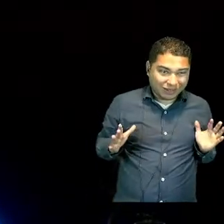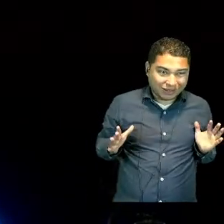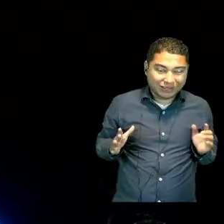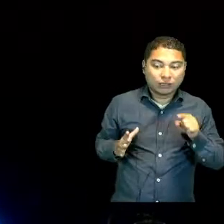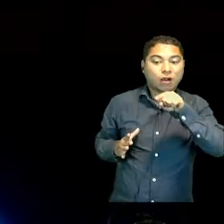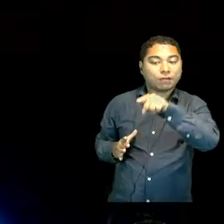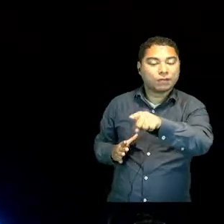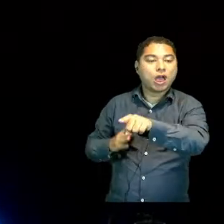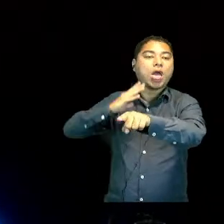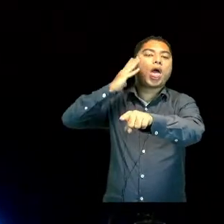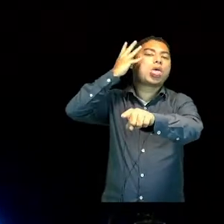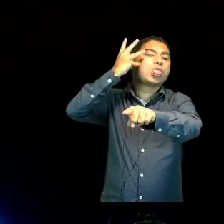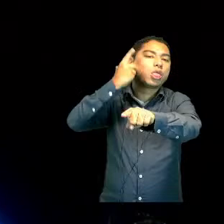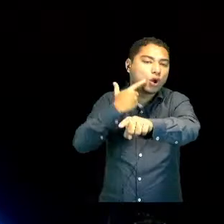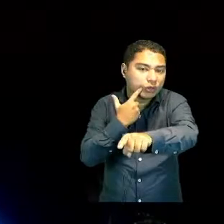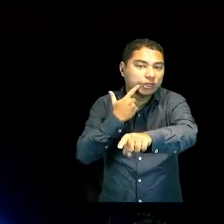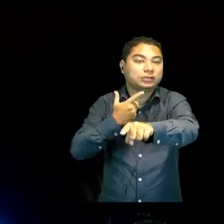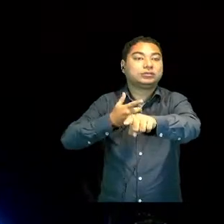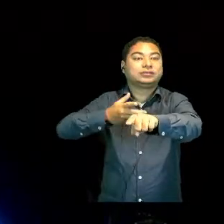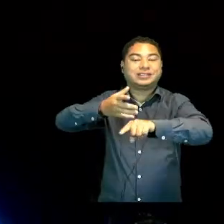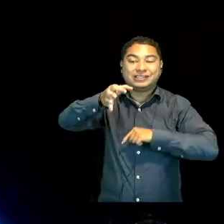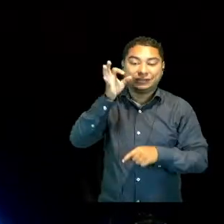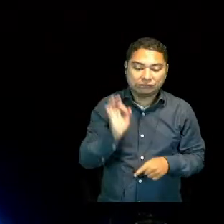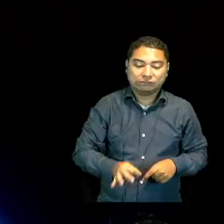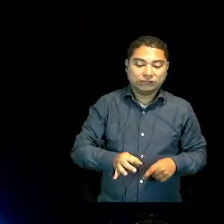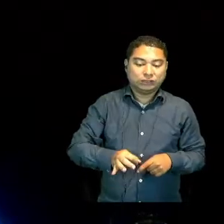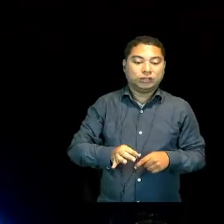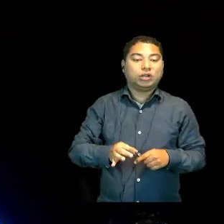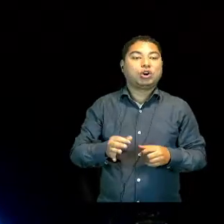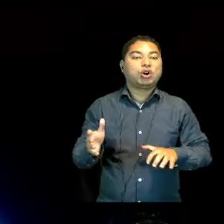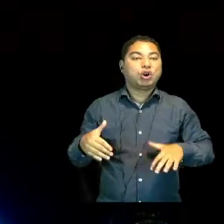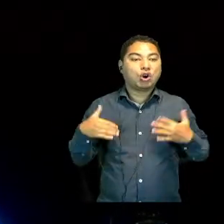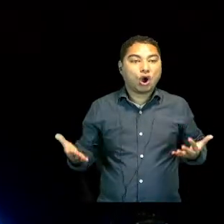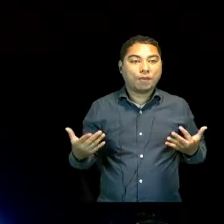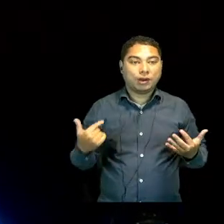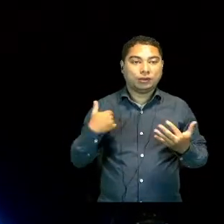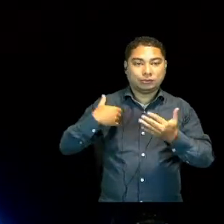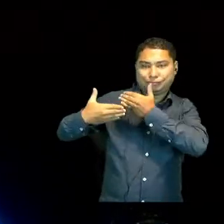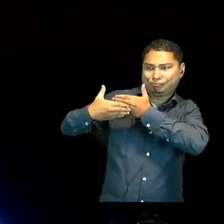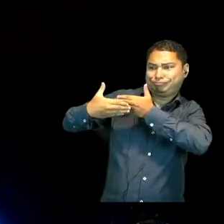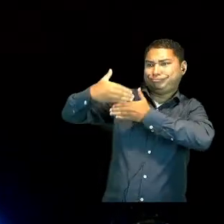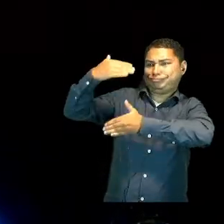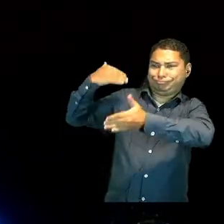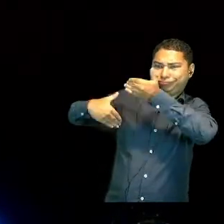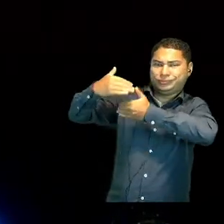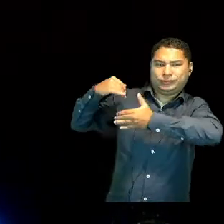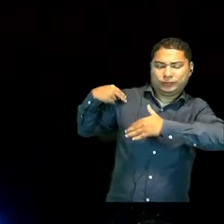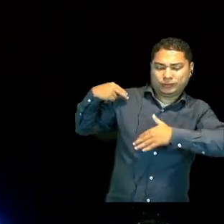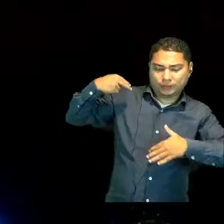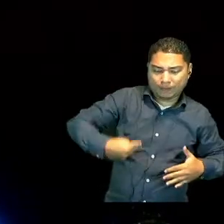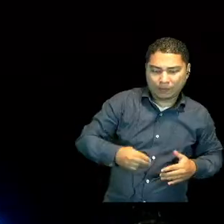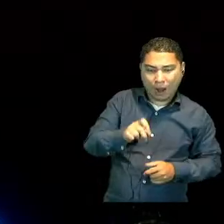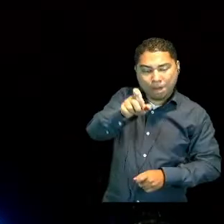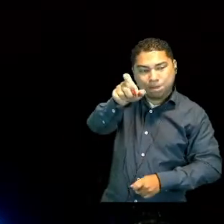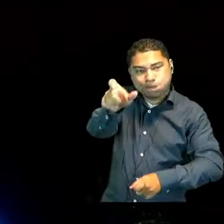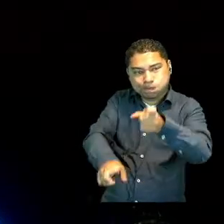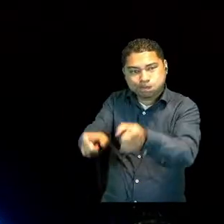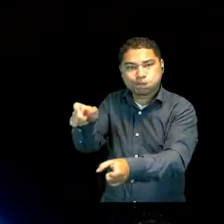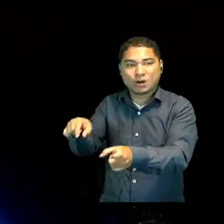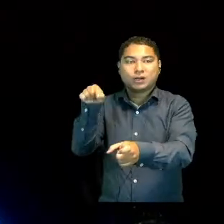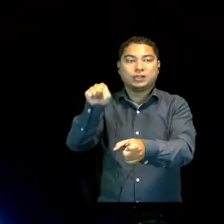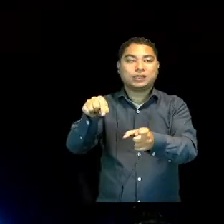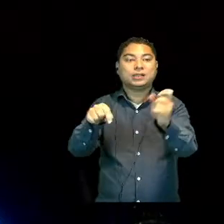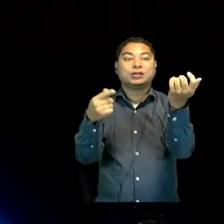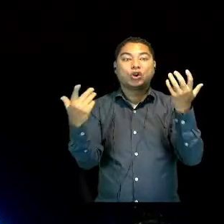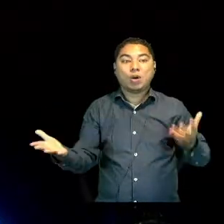we're pushed back into the era of history where black people were assumed to be in perpetual